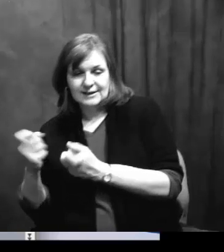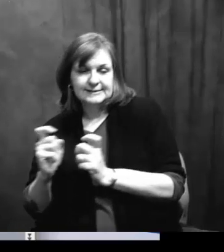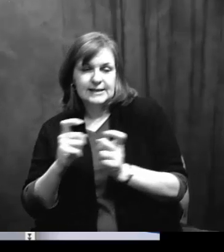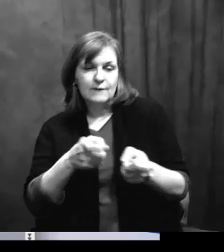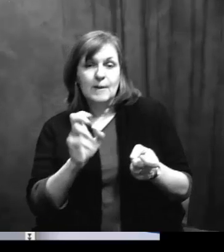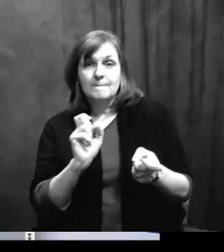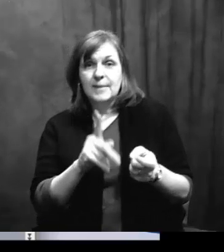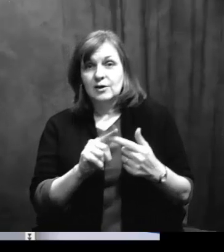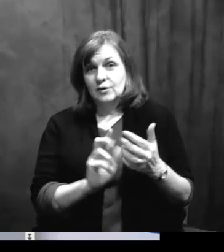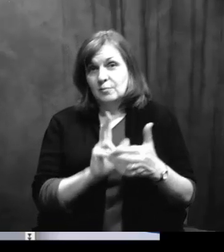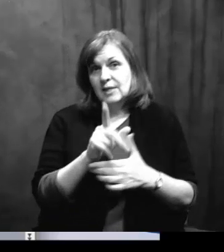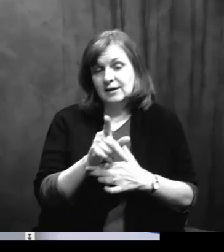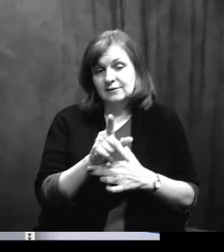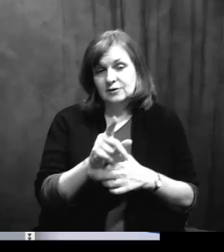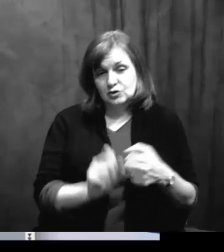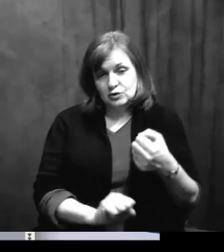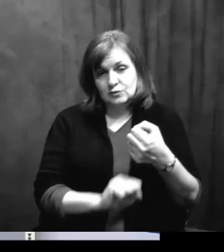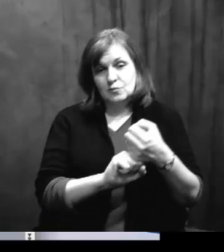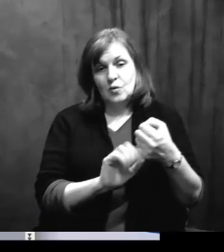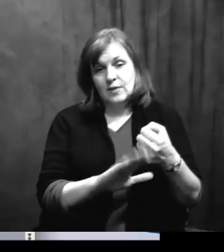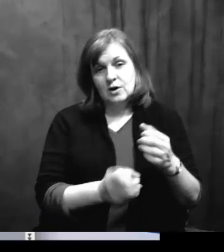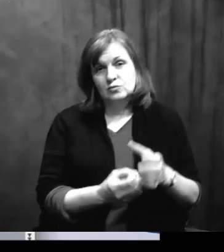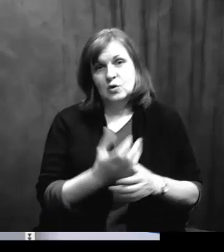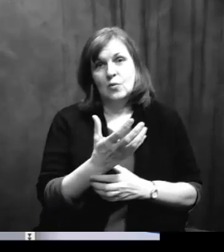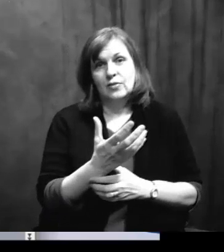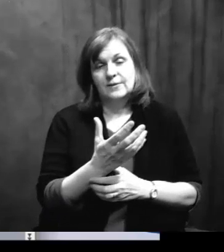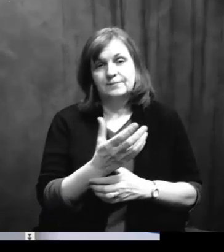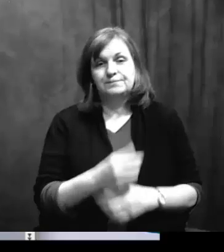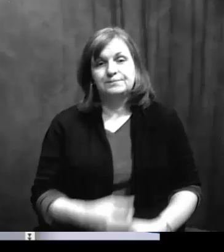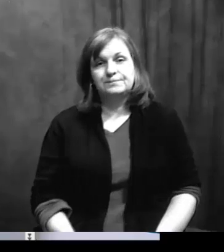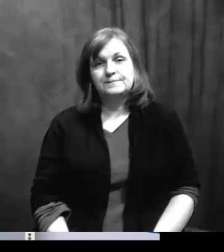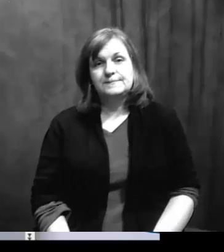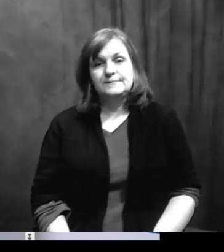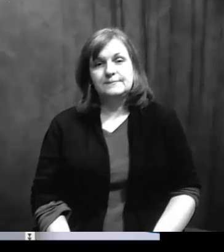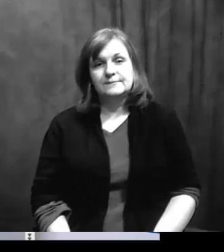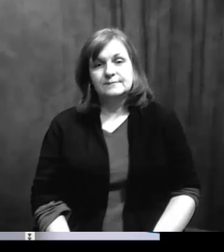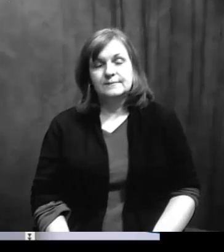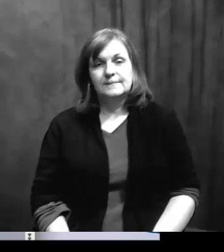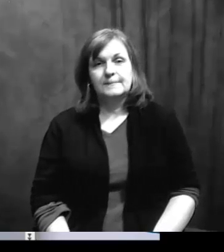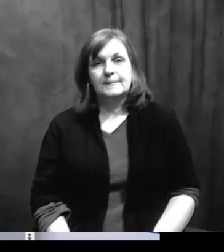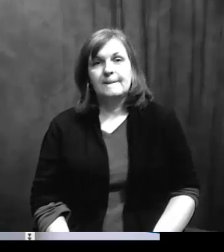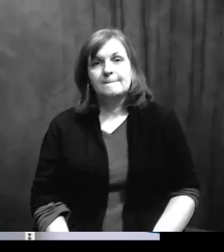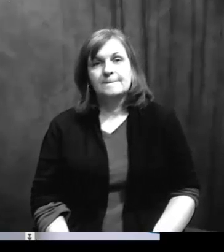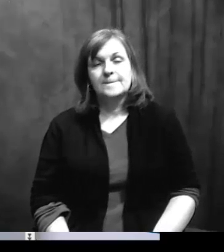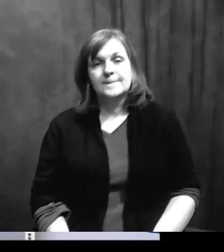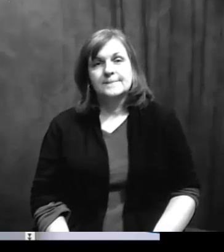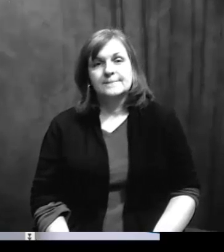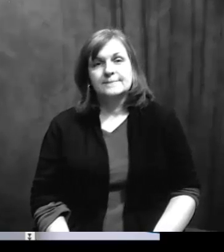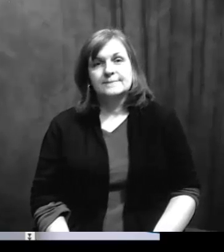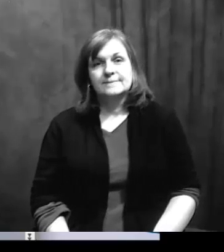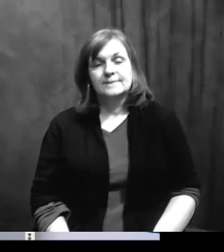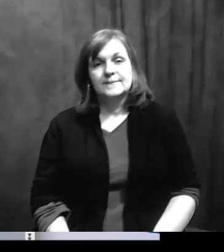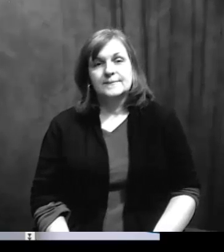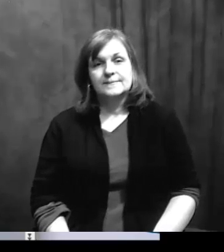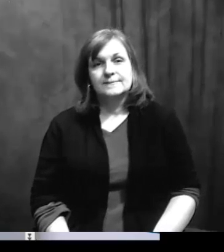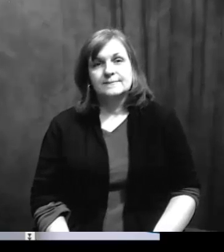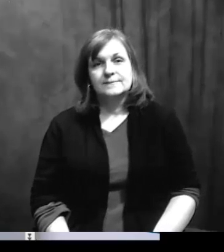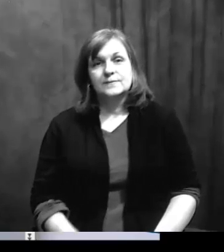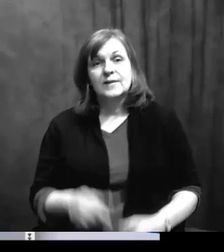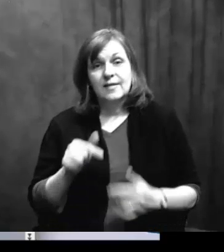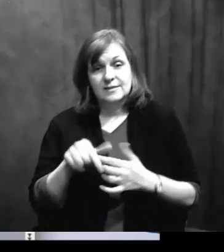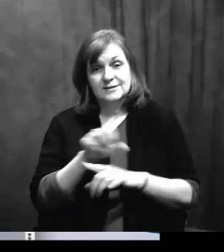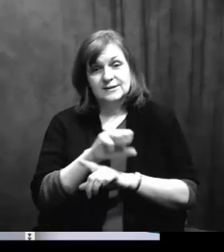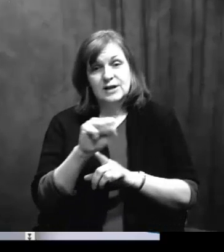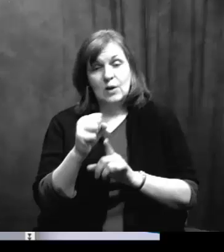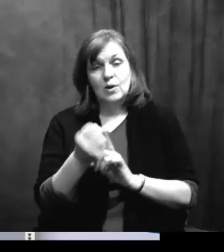organic matter back to the plants to help support their growth. Now, in